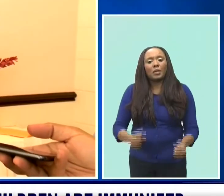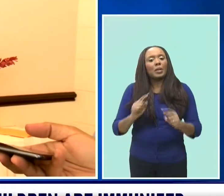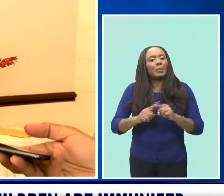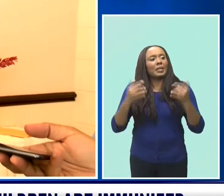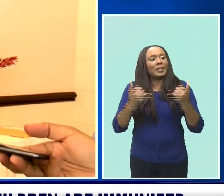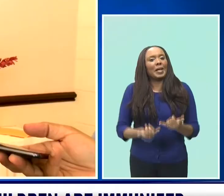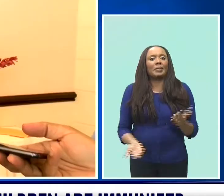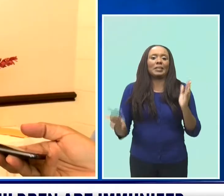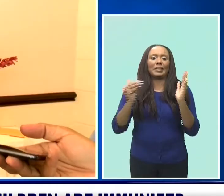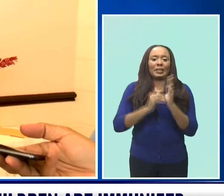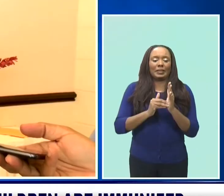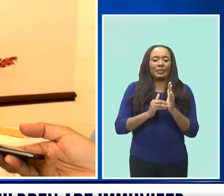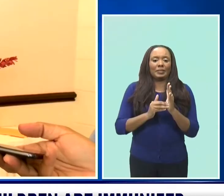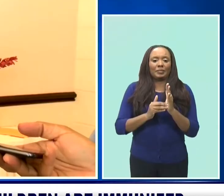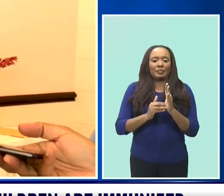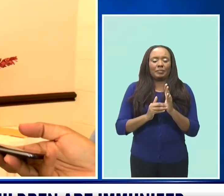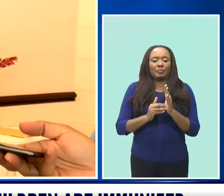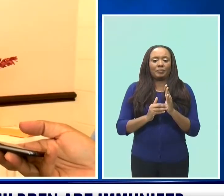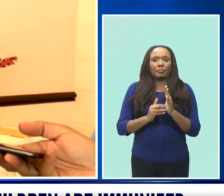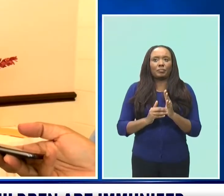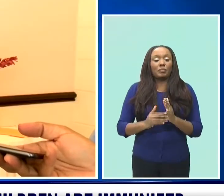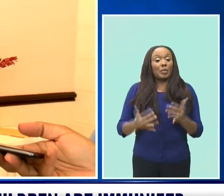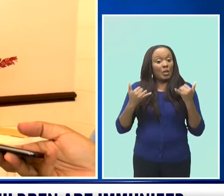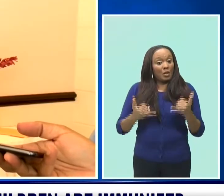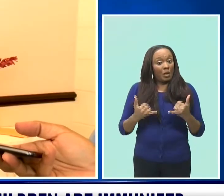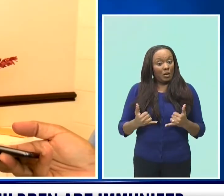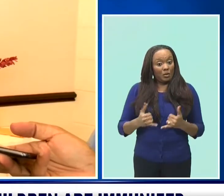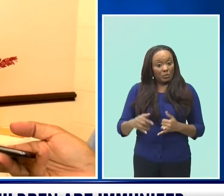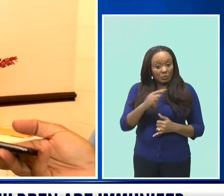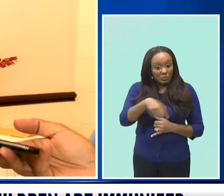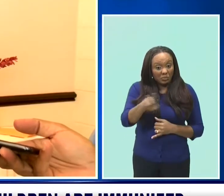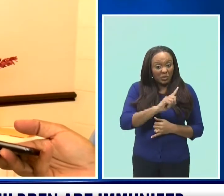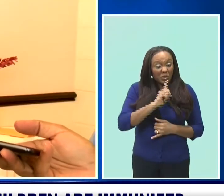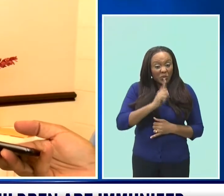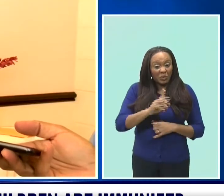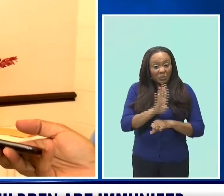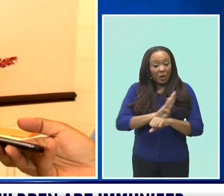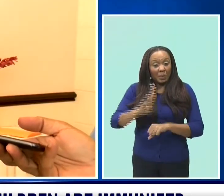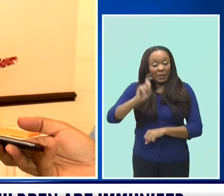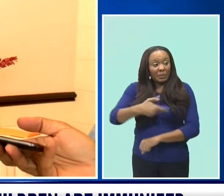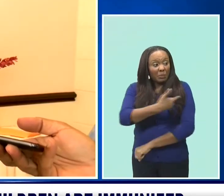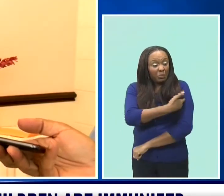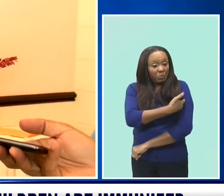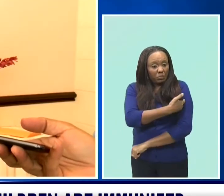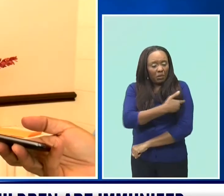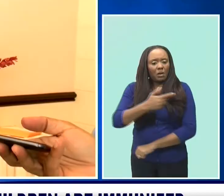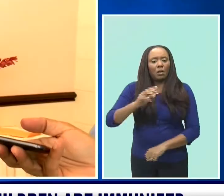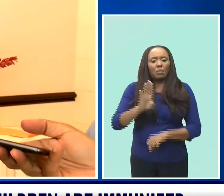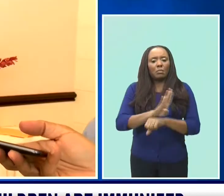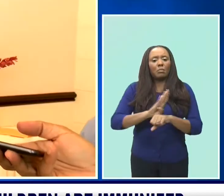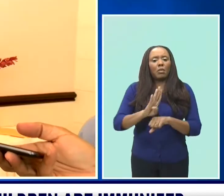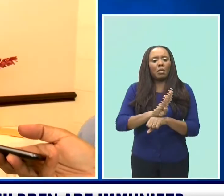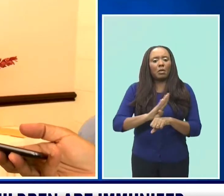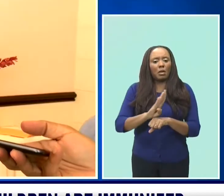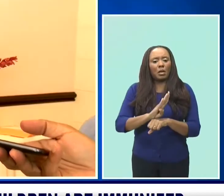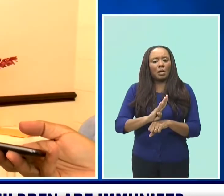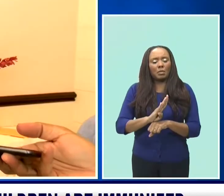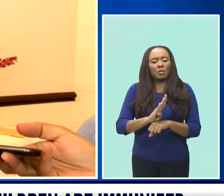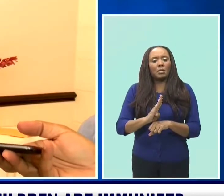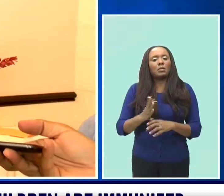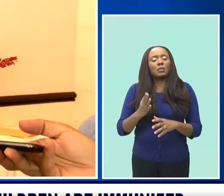public with respect to having their children immunized. Barbados' immunization program is one of the